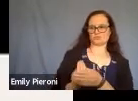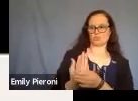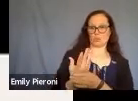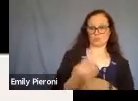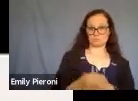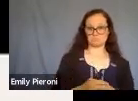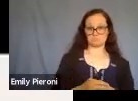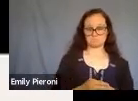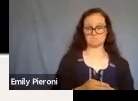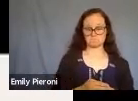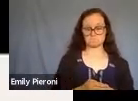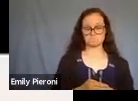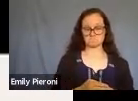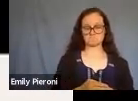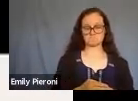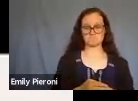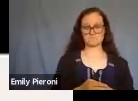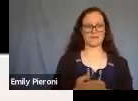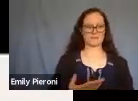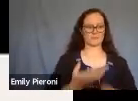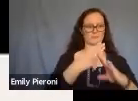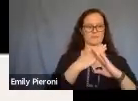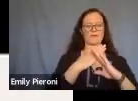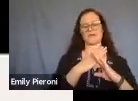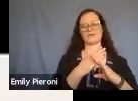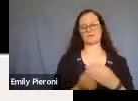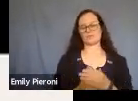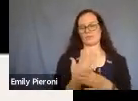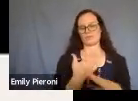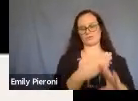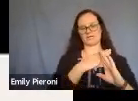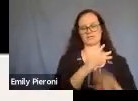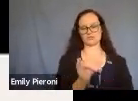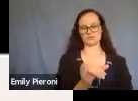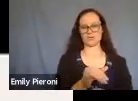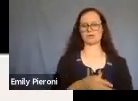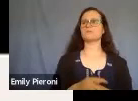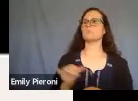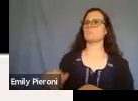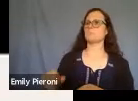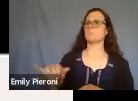and the crop protection.